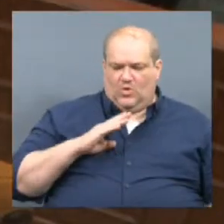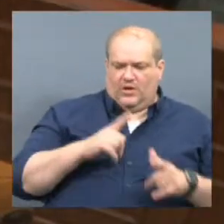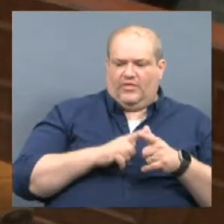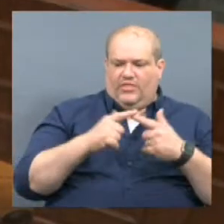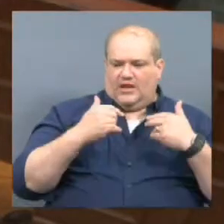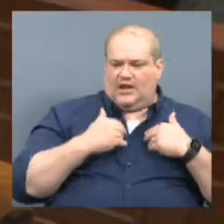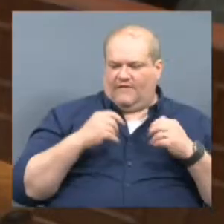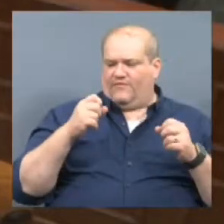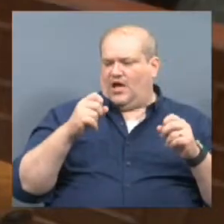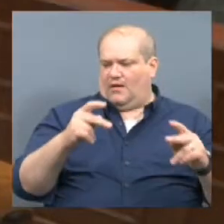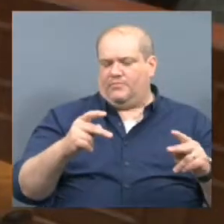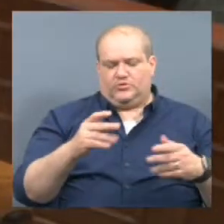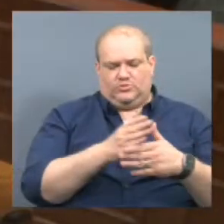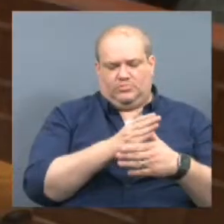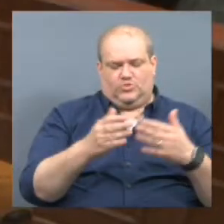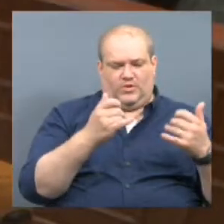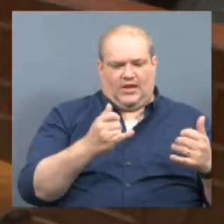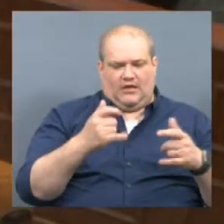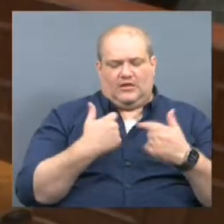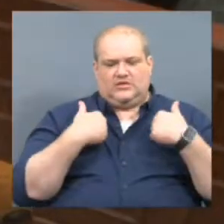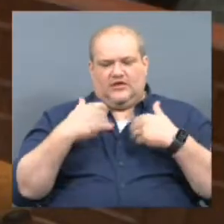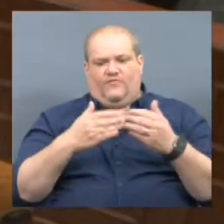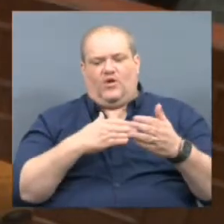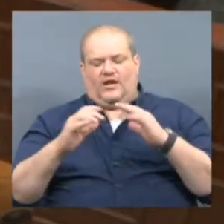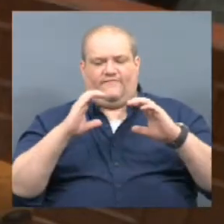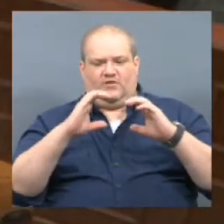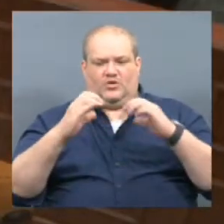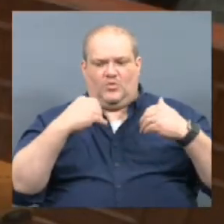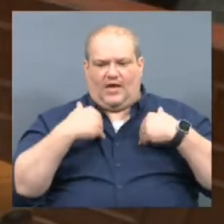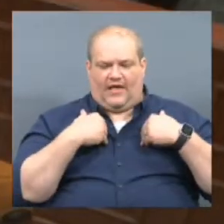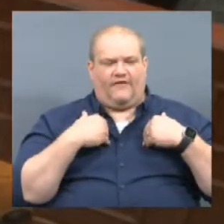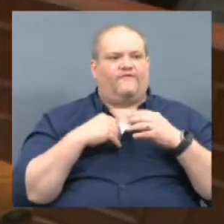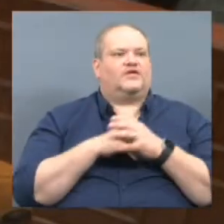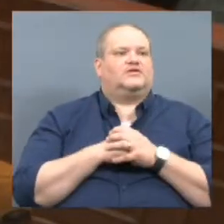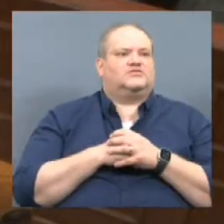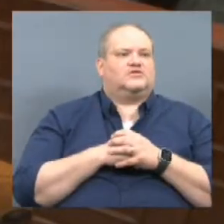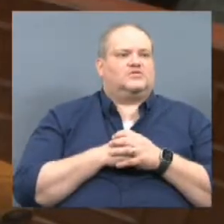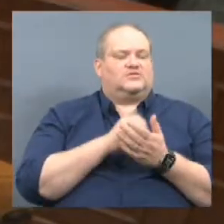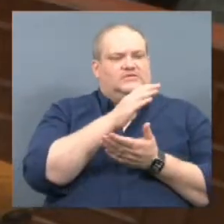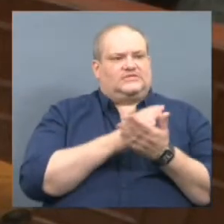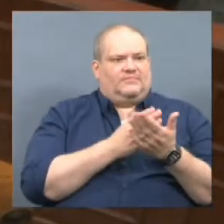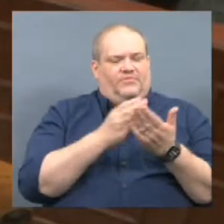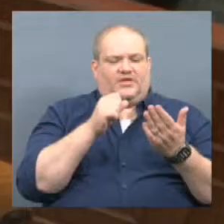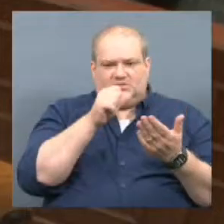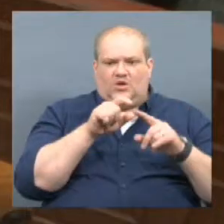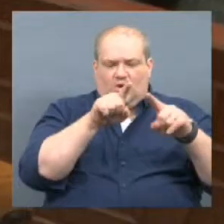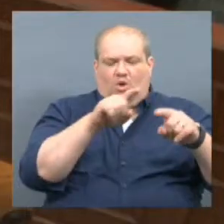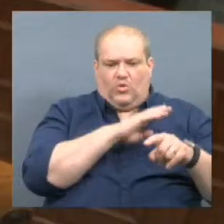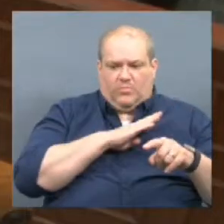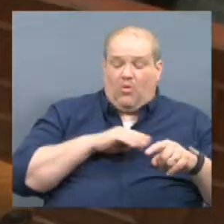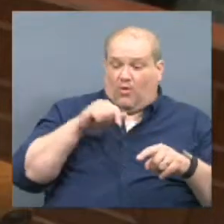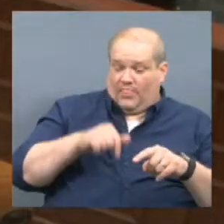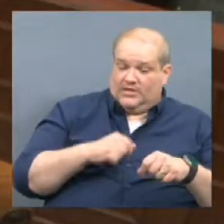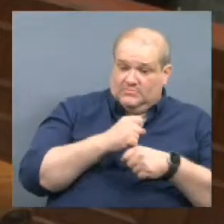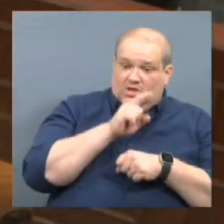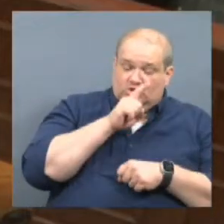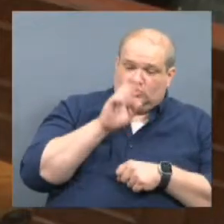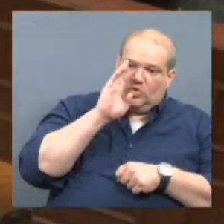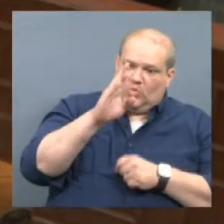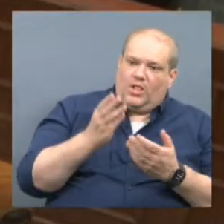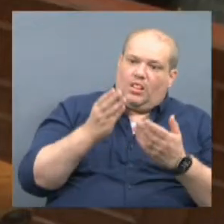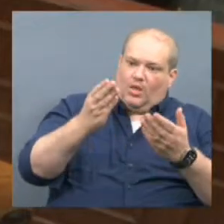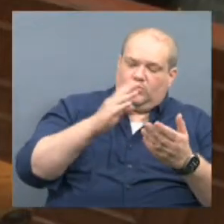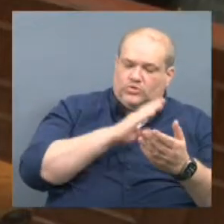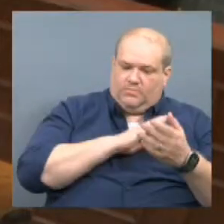is opportunity in between now and then to have whatever conversation to be had, so. Yes. Because some things don't go to the board, but I just want to make sure this one did, just to verify public record,